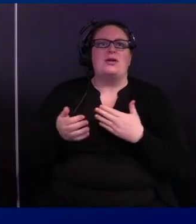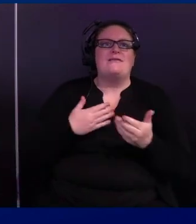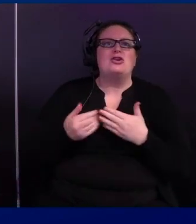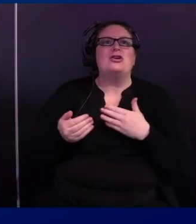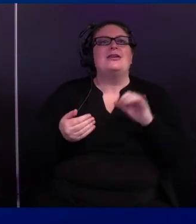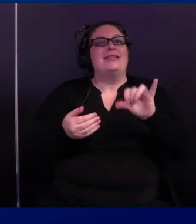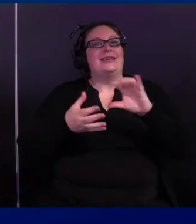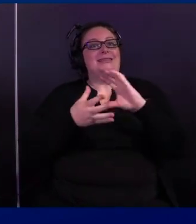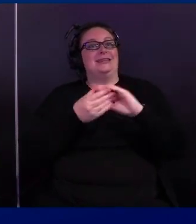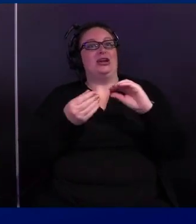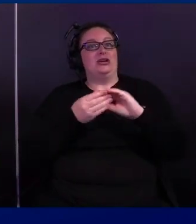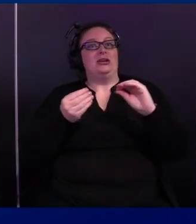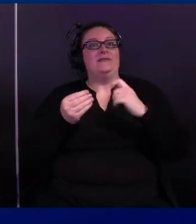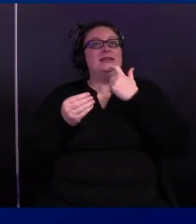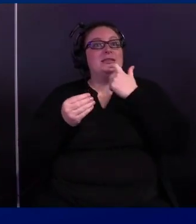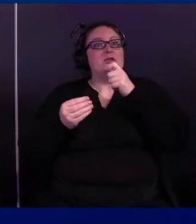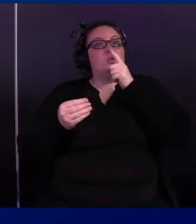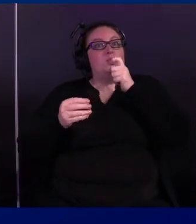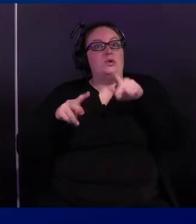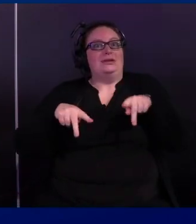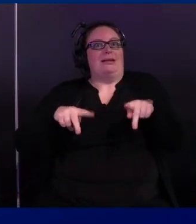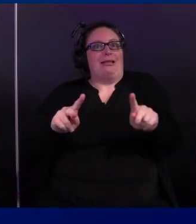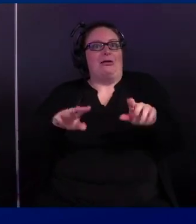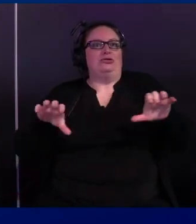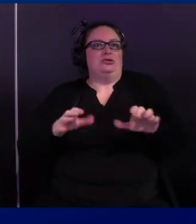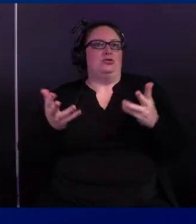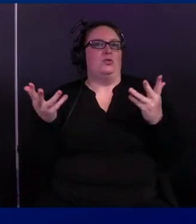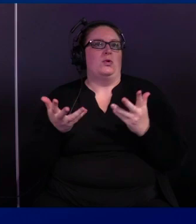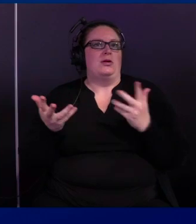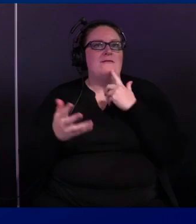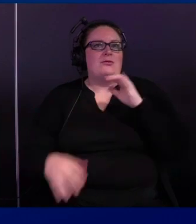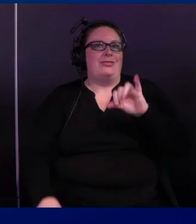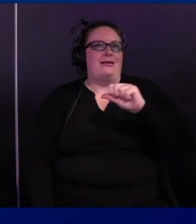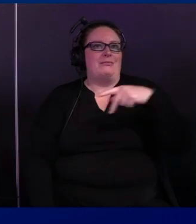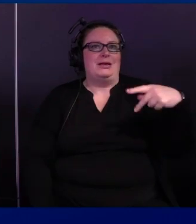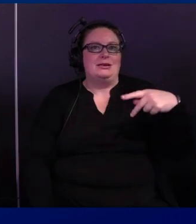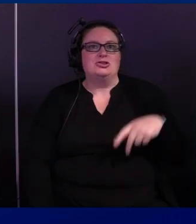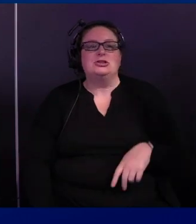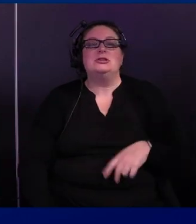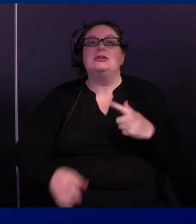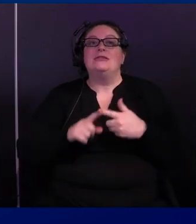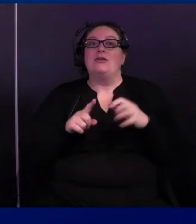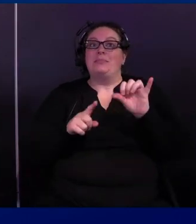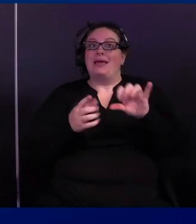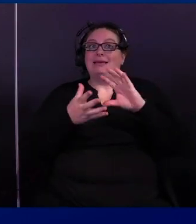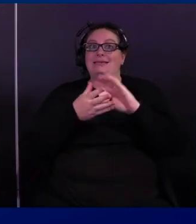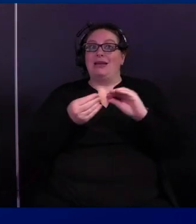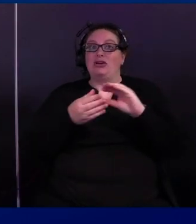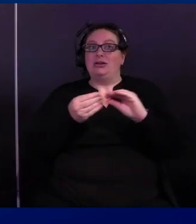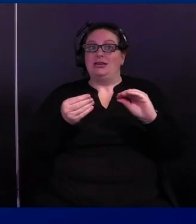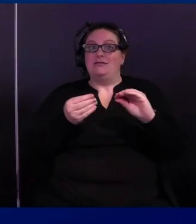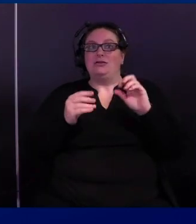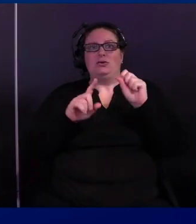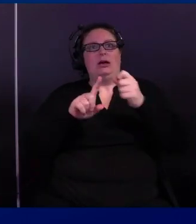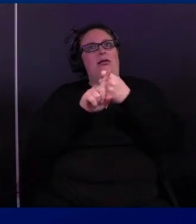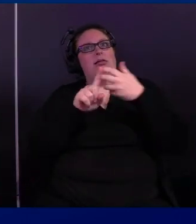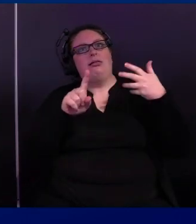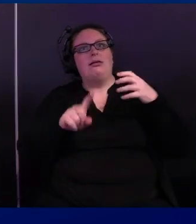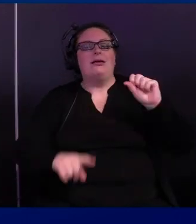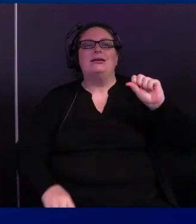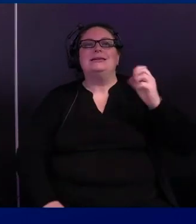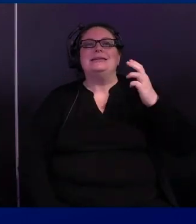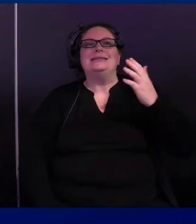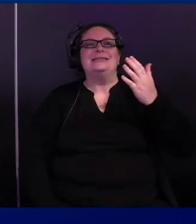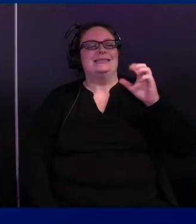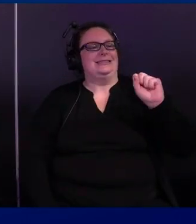that describes who's allowed to do what in this application that you're building. So then from that narrative, you can shake out a schema where you've